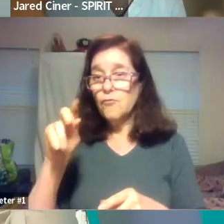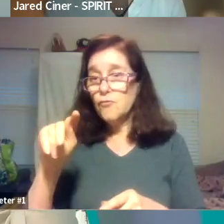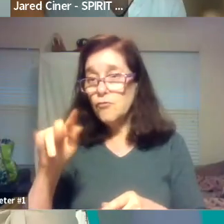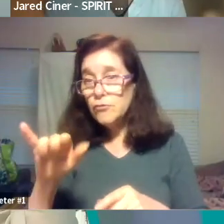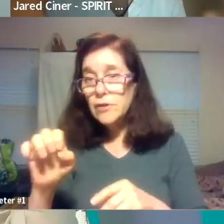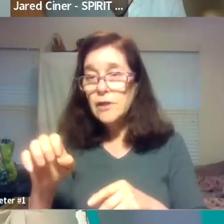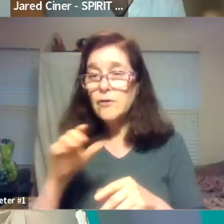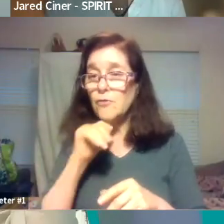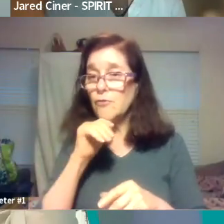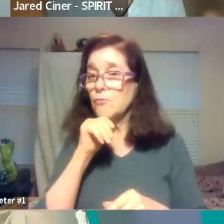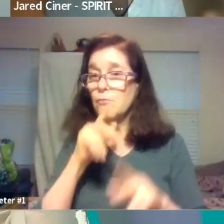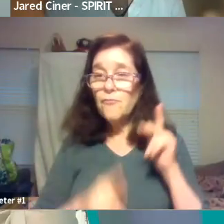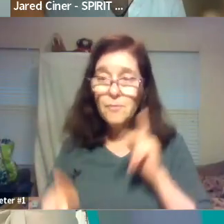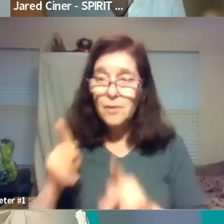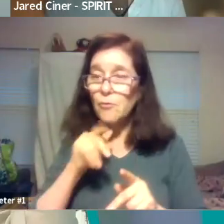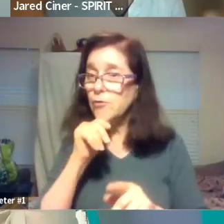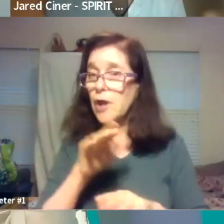more